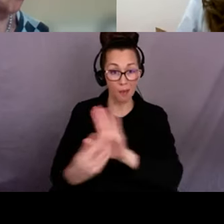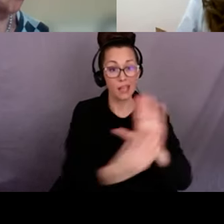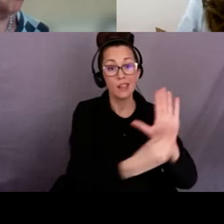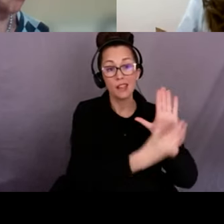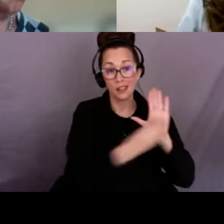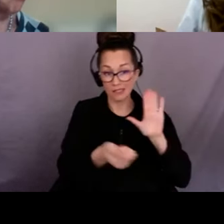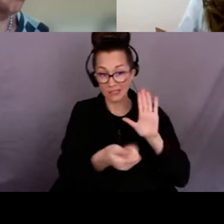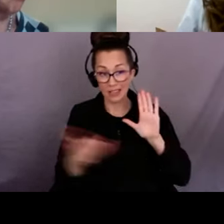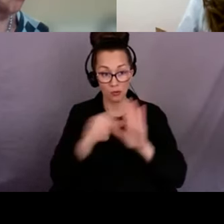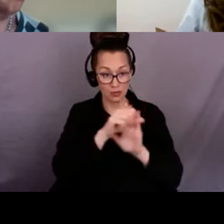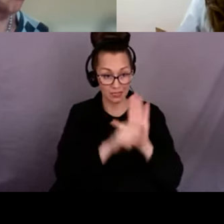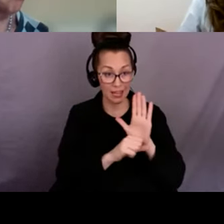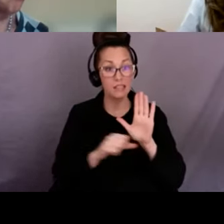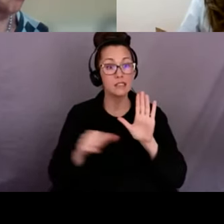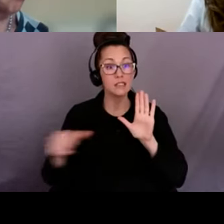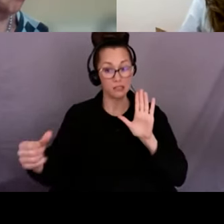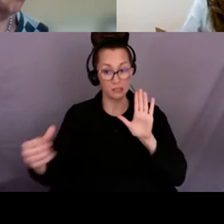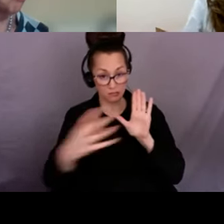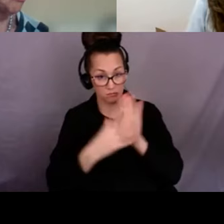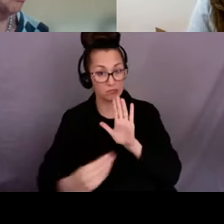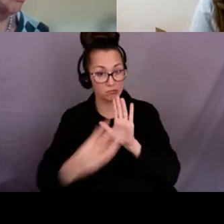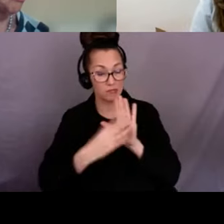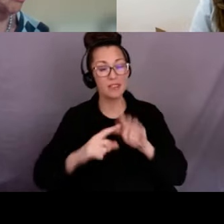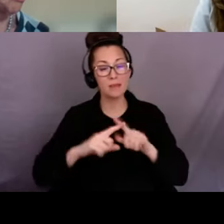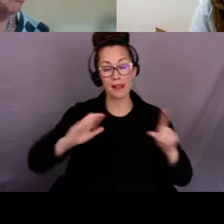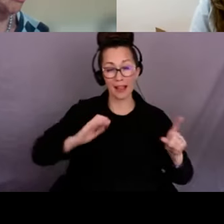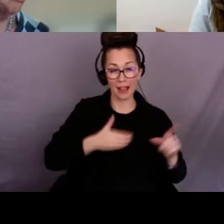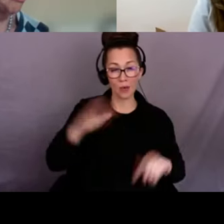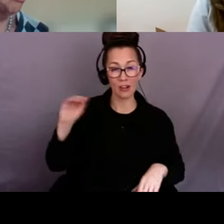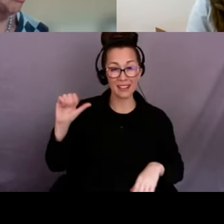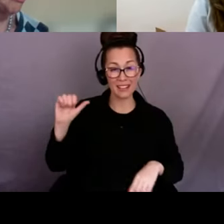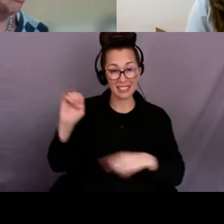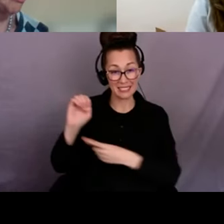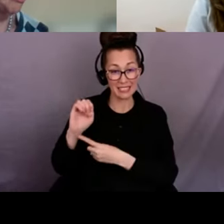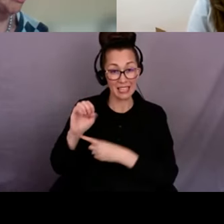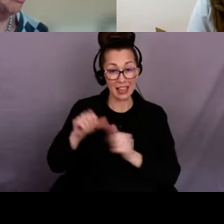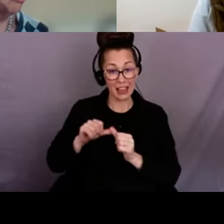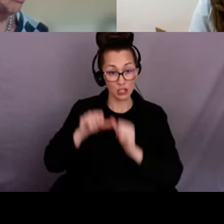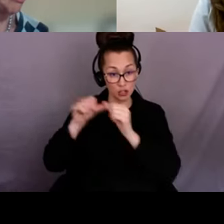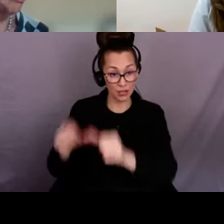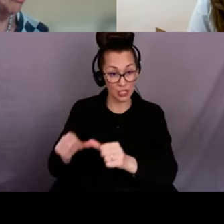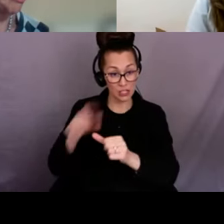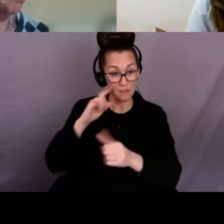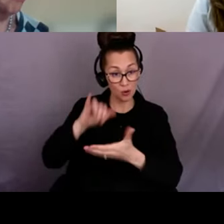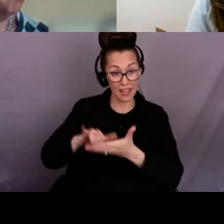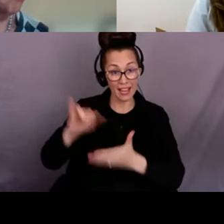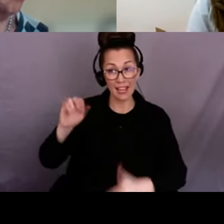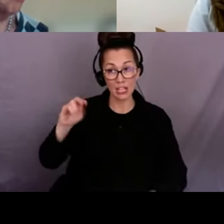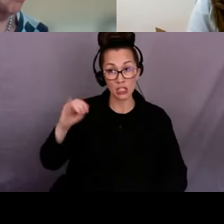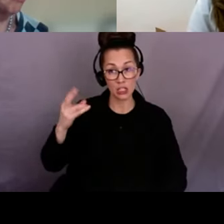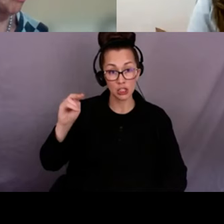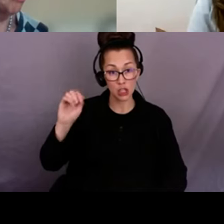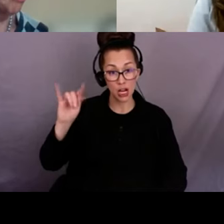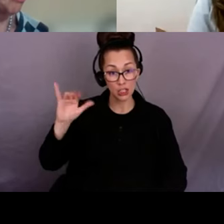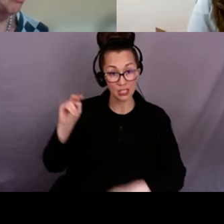but what's different about the Willowbrook case is that the duration of the Willowbrook permanent injunction is measured by the life